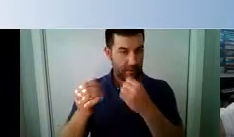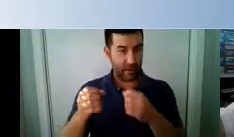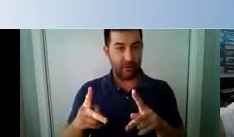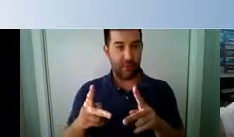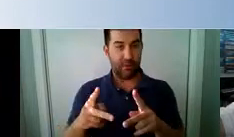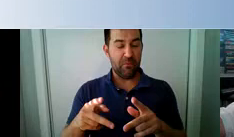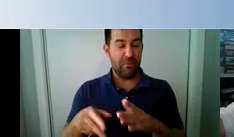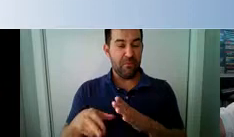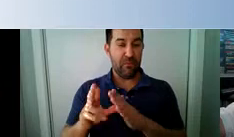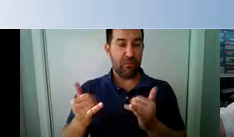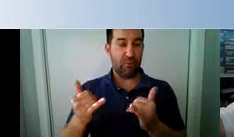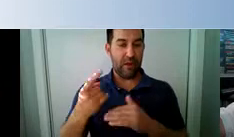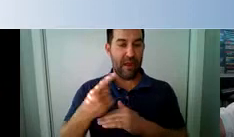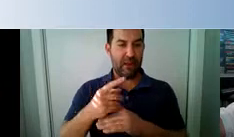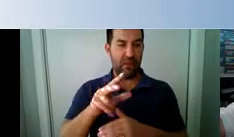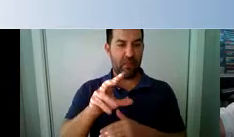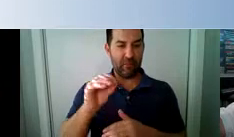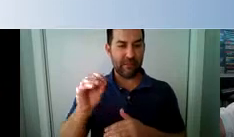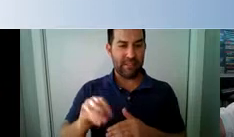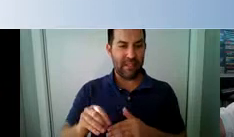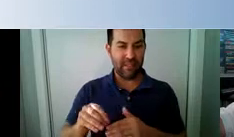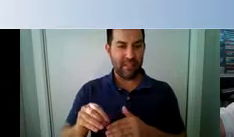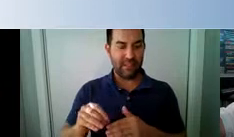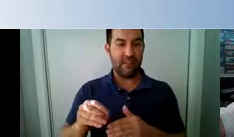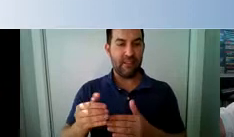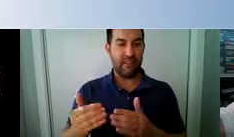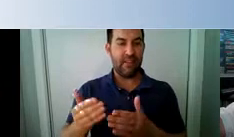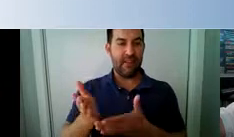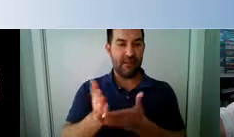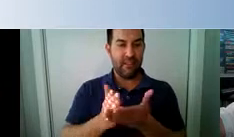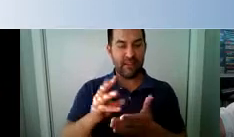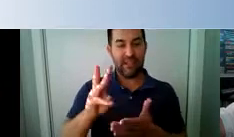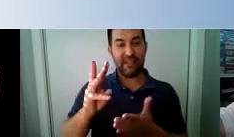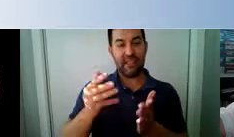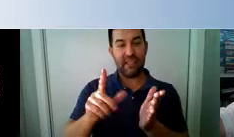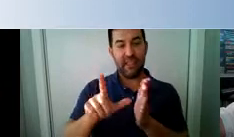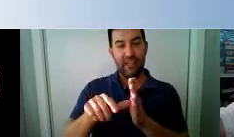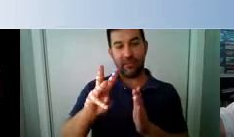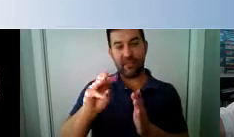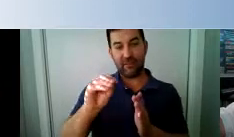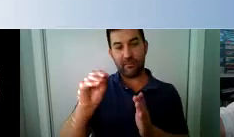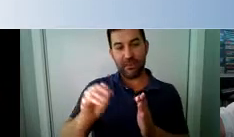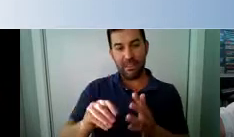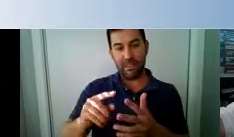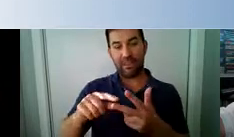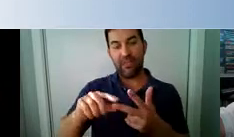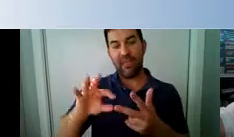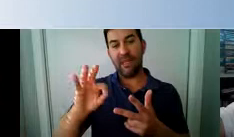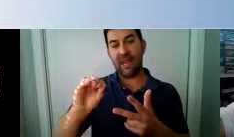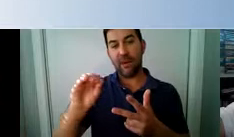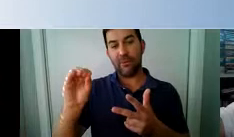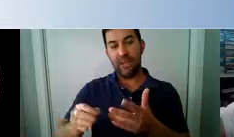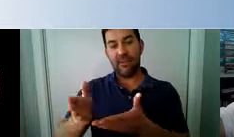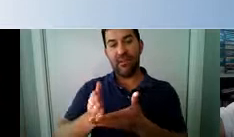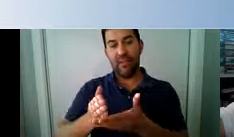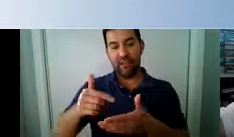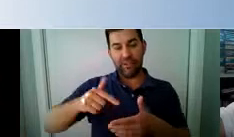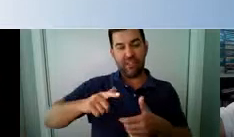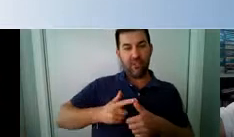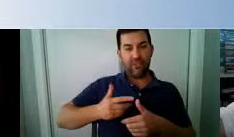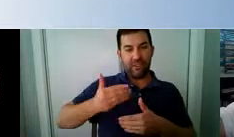at the 30% phase, again at the 60% phase, and then finally at the 90% phase. So this is the first step